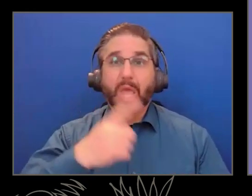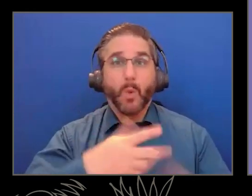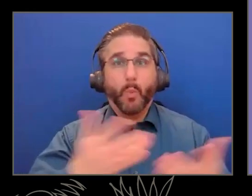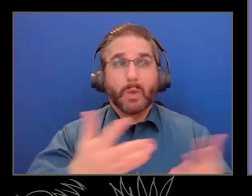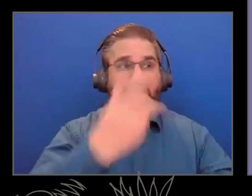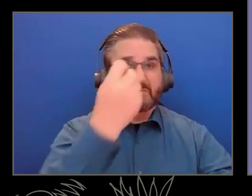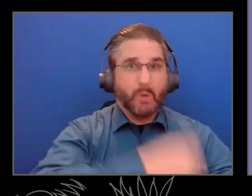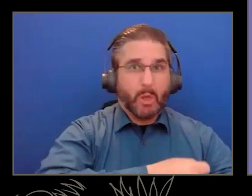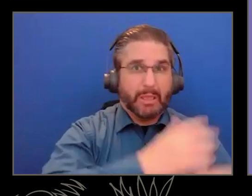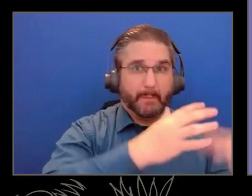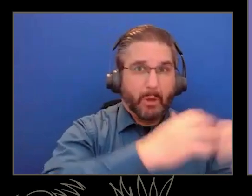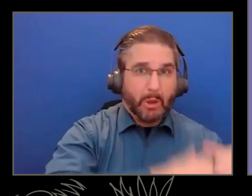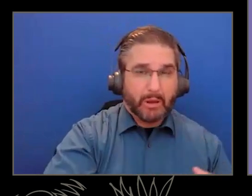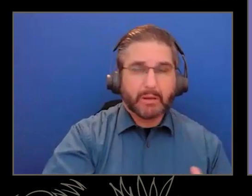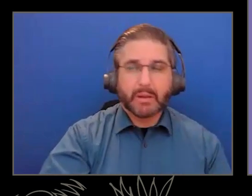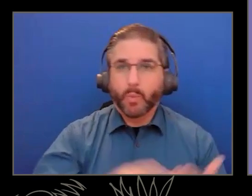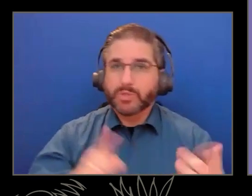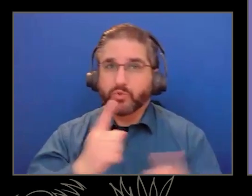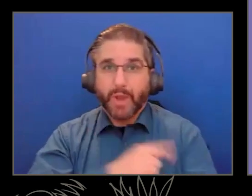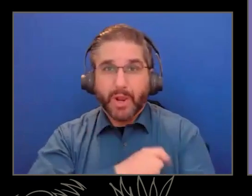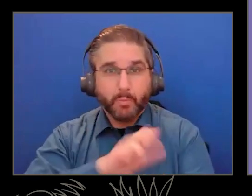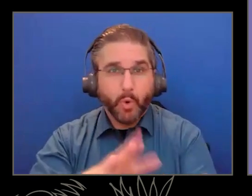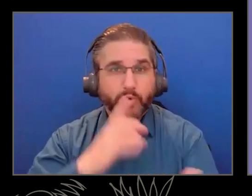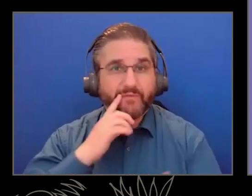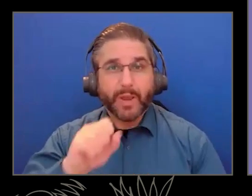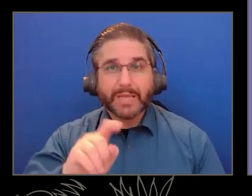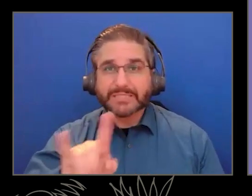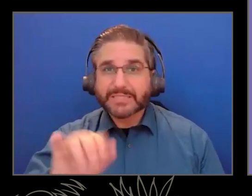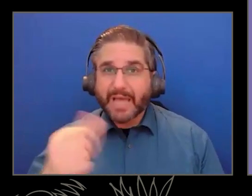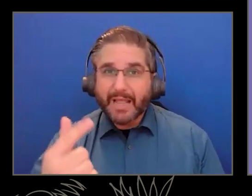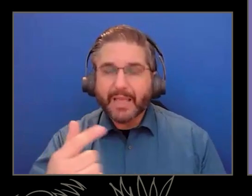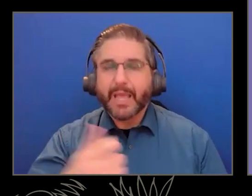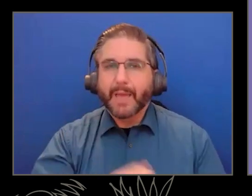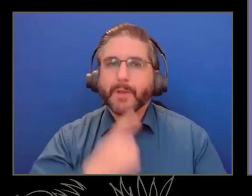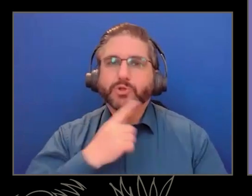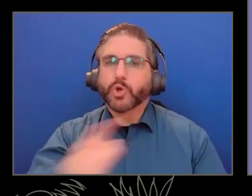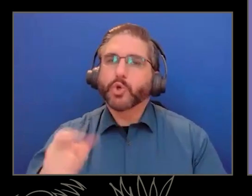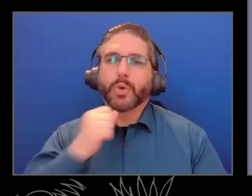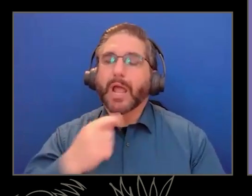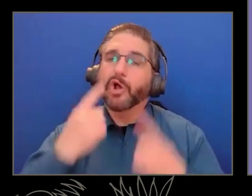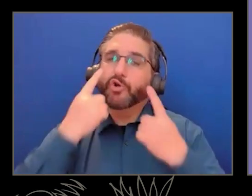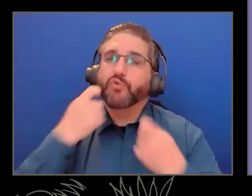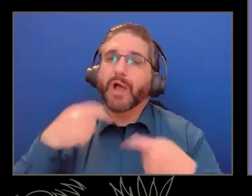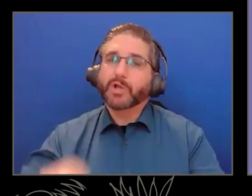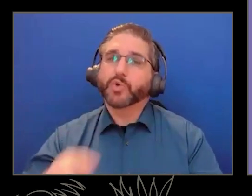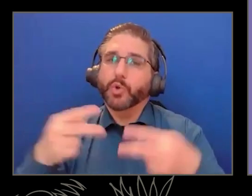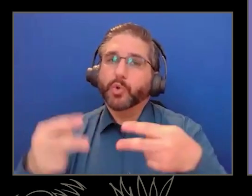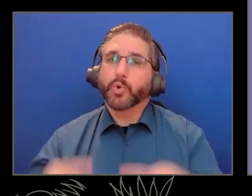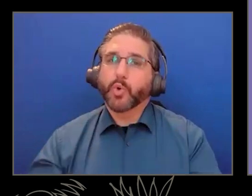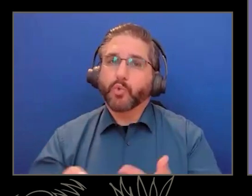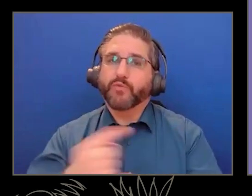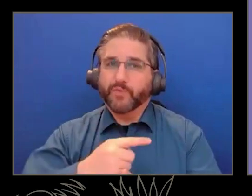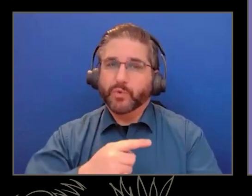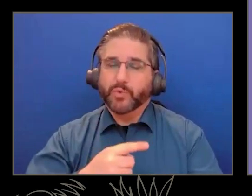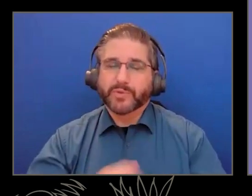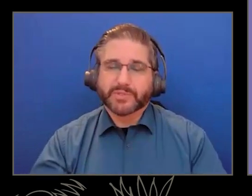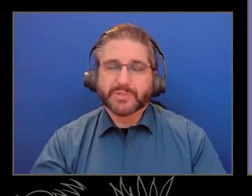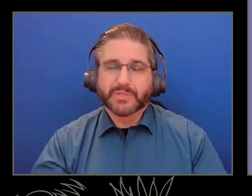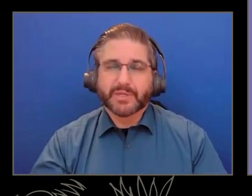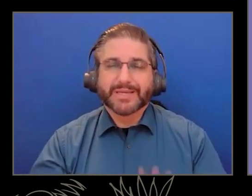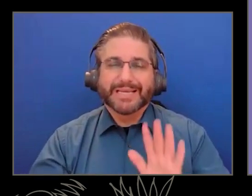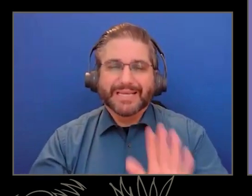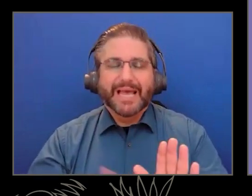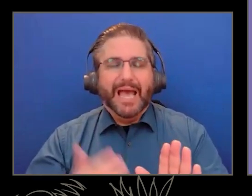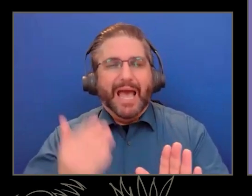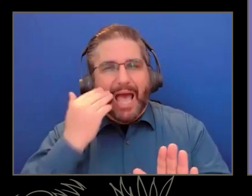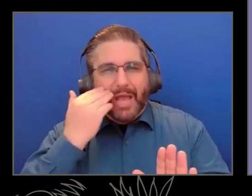styling approach might be, and we're gonna make sure that you're not crying in your code reviews when it comes to styling as well. And I know that it is a little bit low